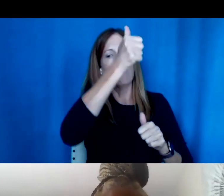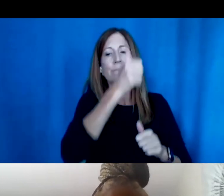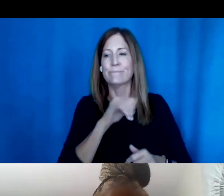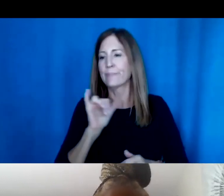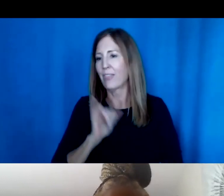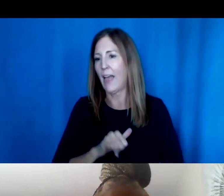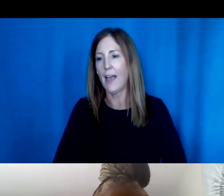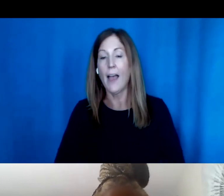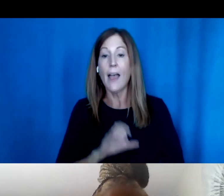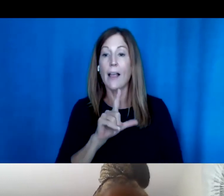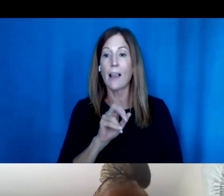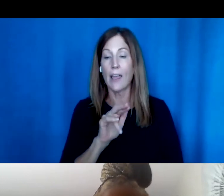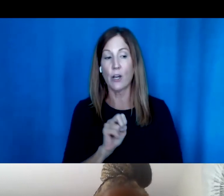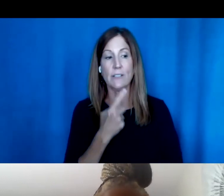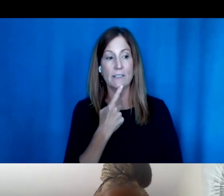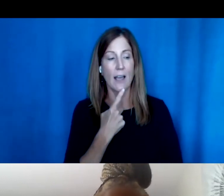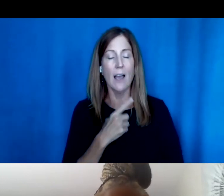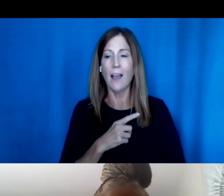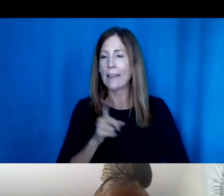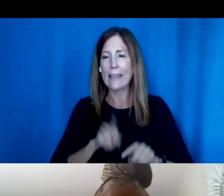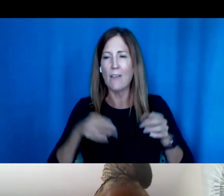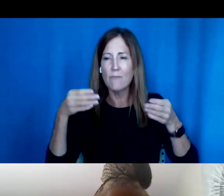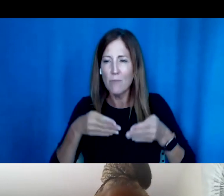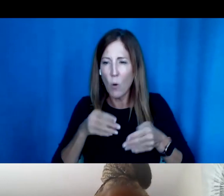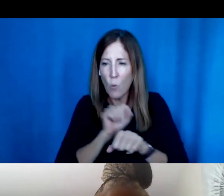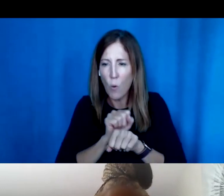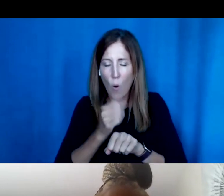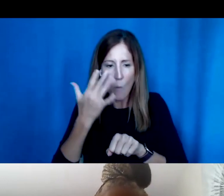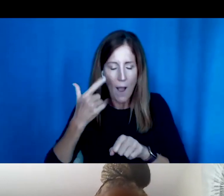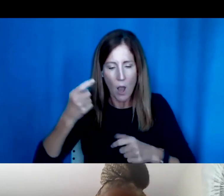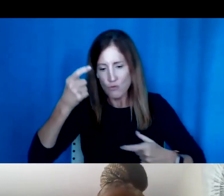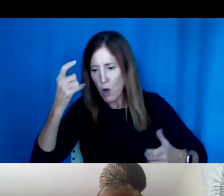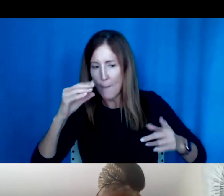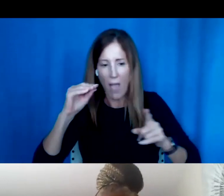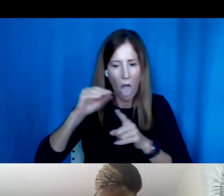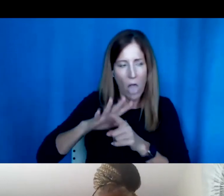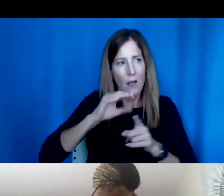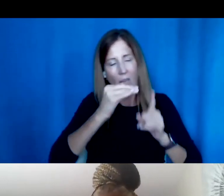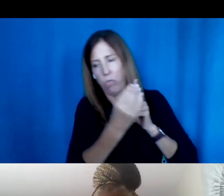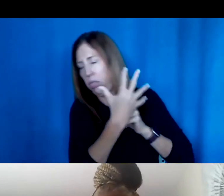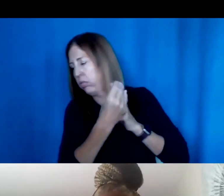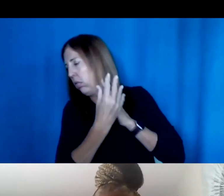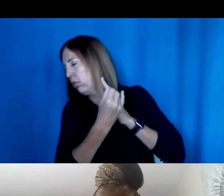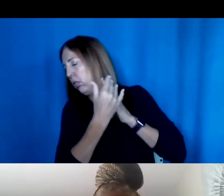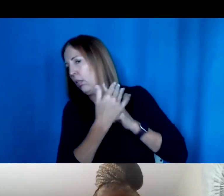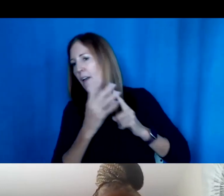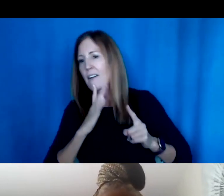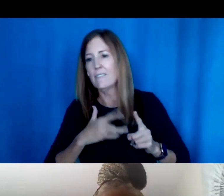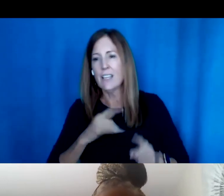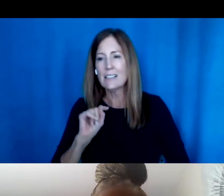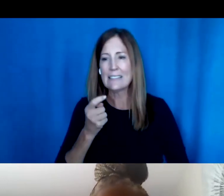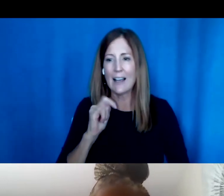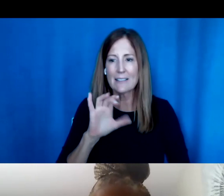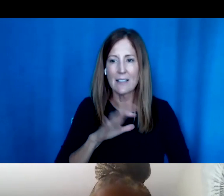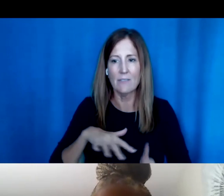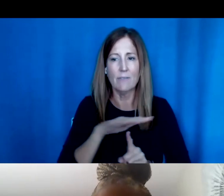put, being unable to focus on work because of trauma and working in a toxic environment. Thank you so